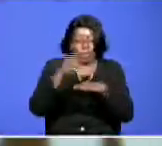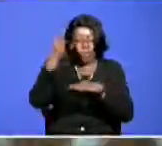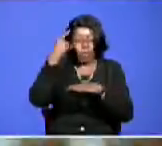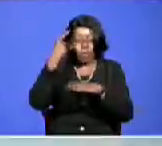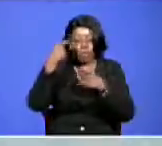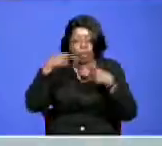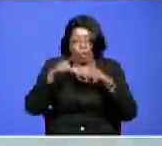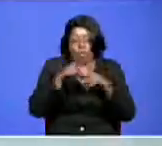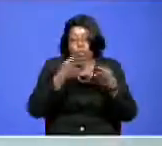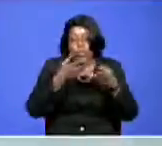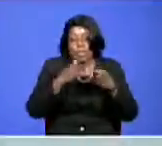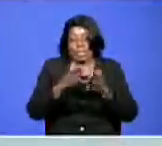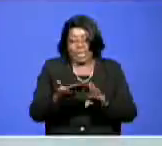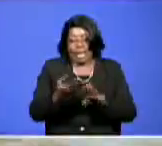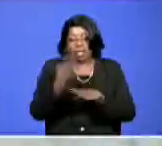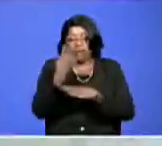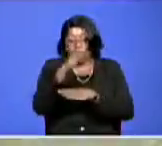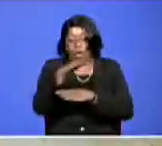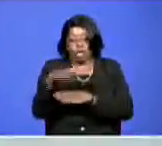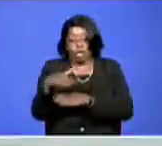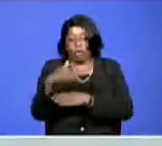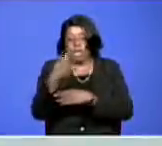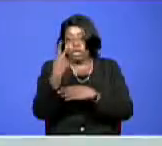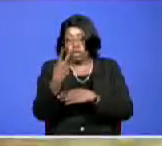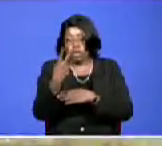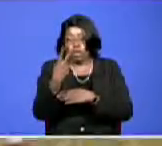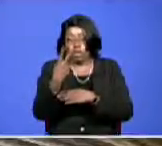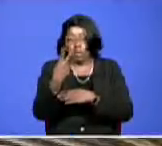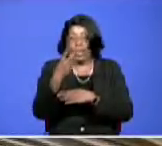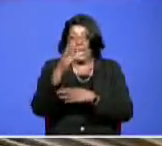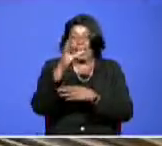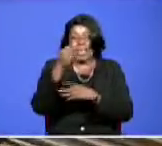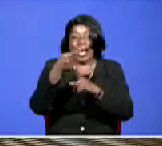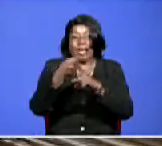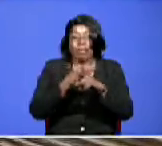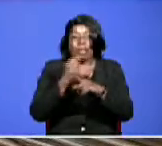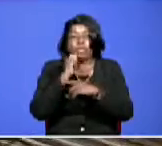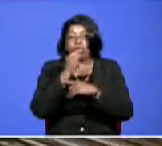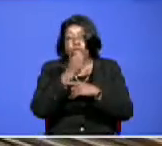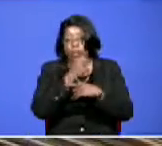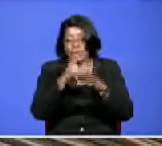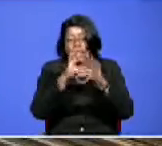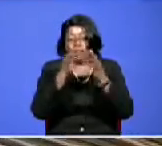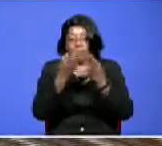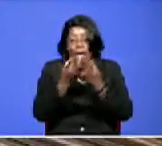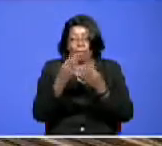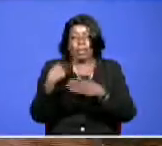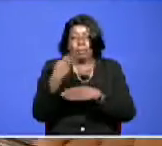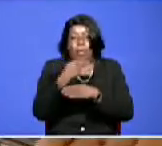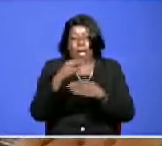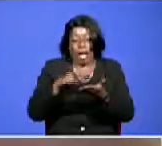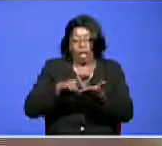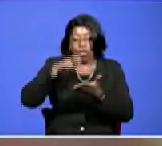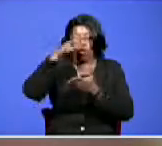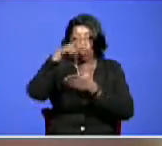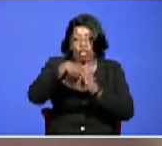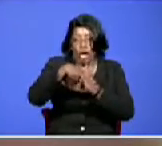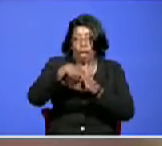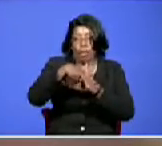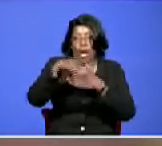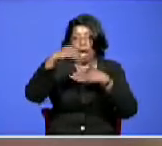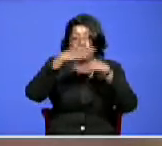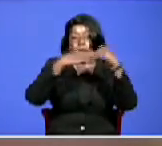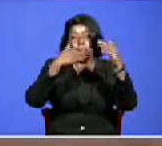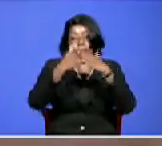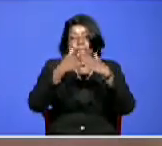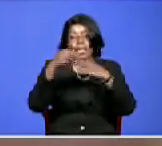die. Her four children, among them 2 9-month-old twins, and other family members had to jump to safety 2 floors below as